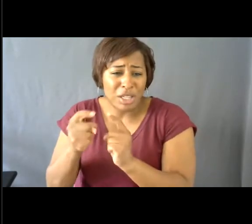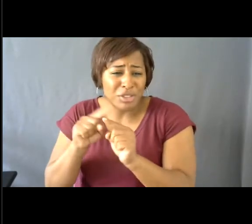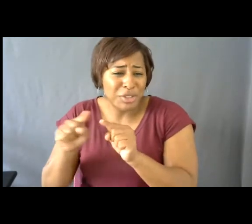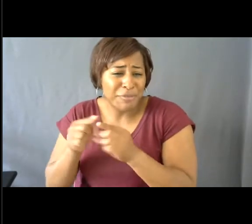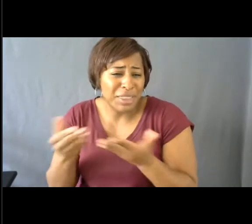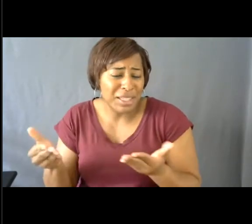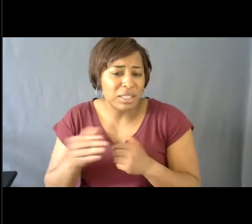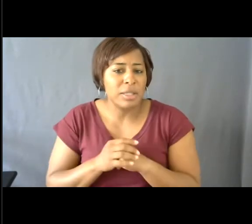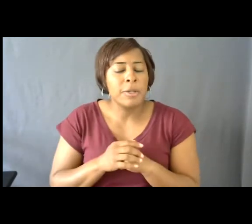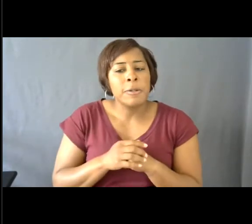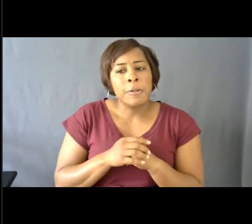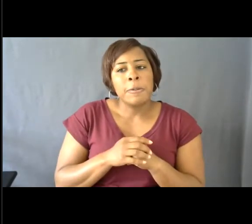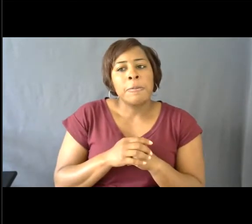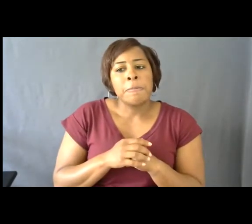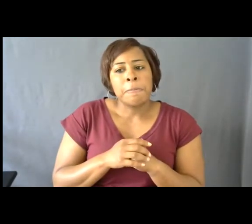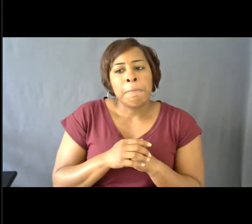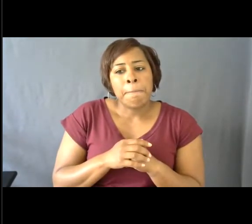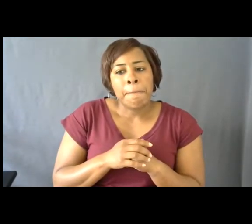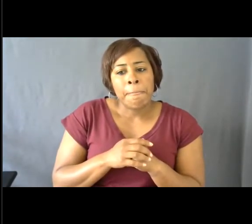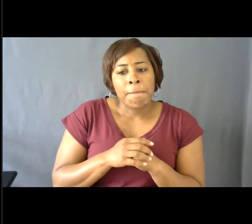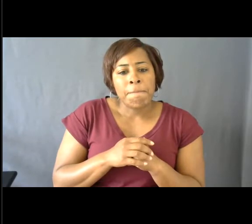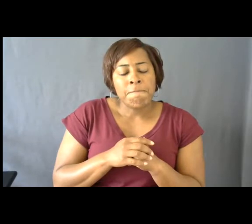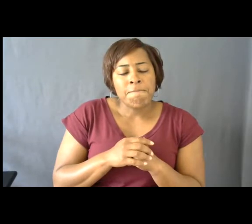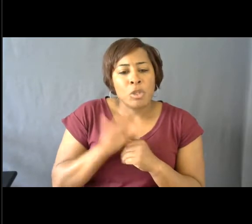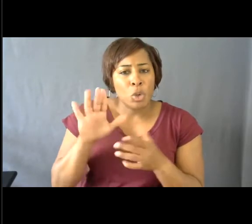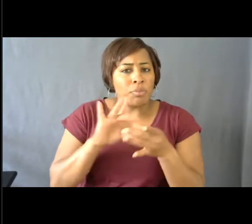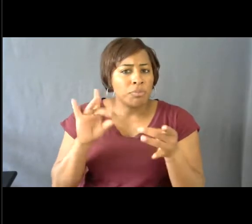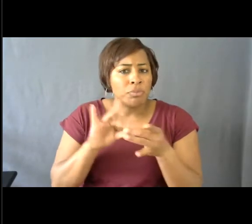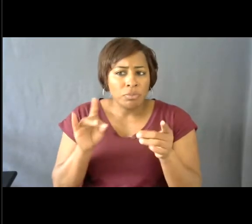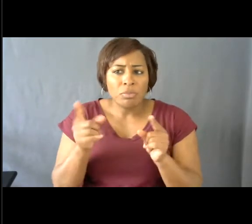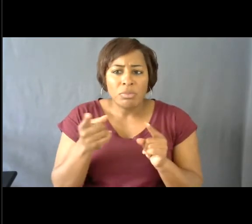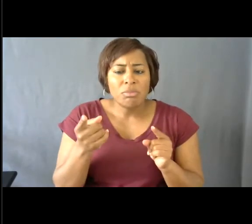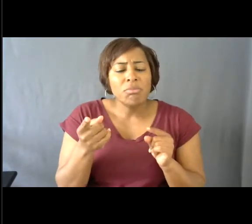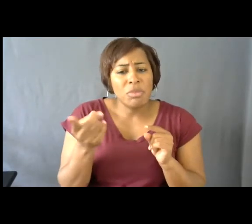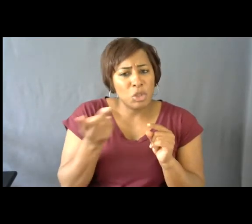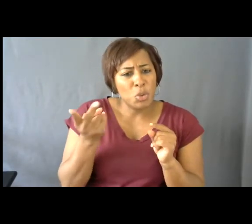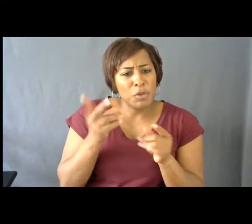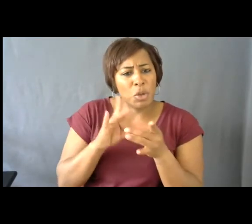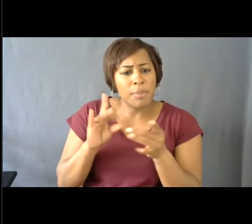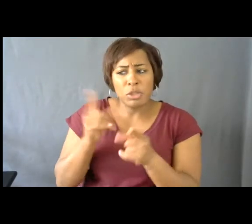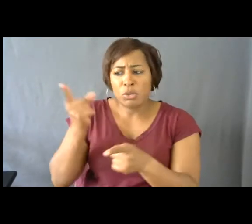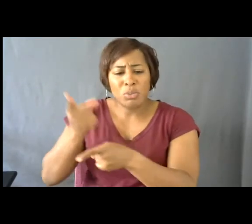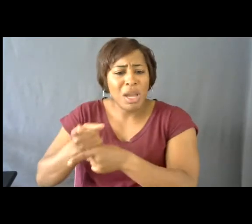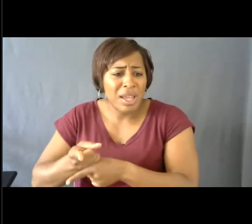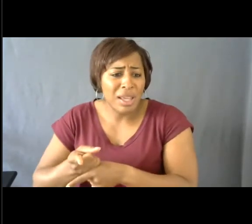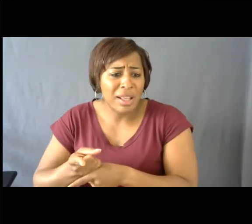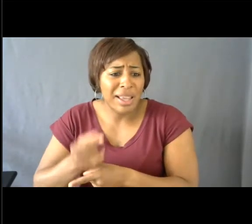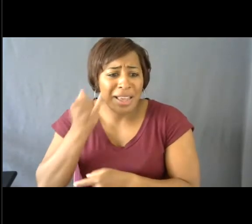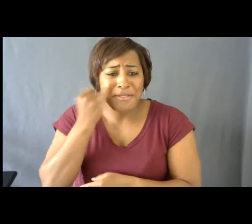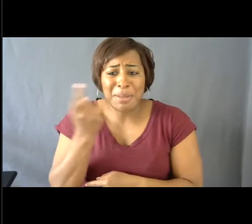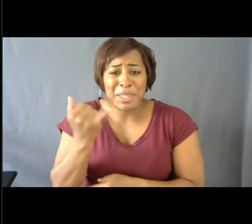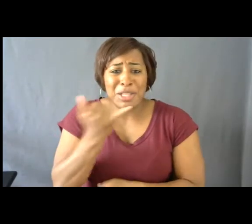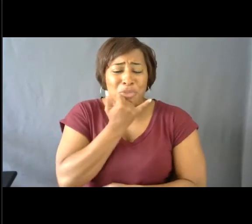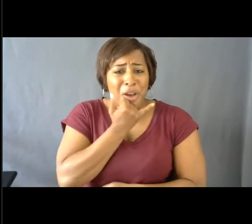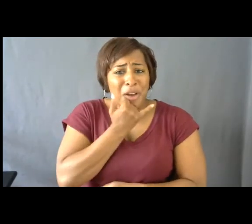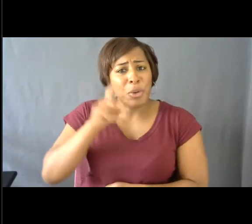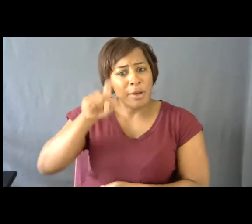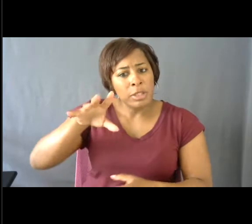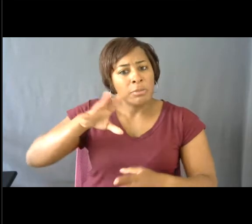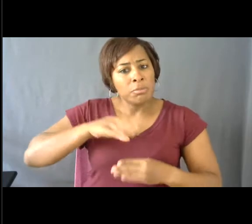well, is that you need to be able to be okay with being wrong about how you've done things up until this point, and need to know what it's